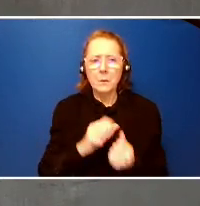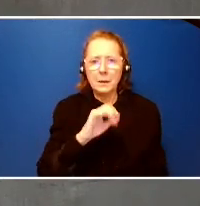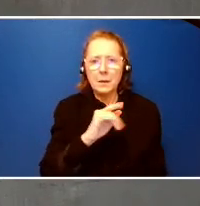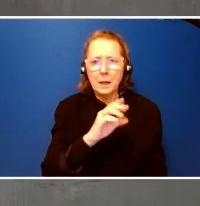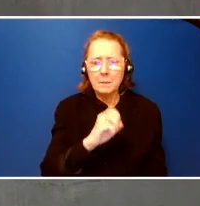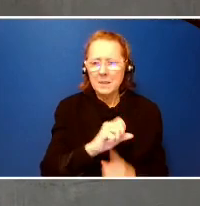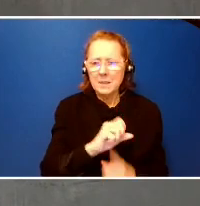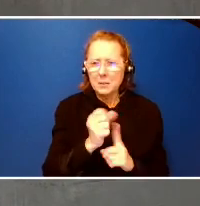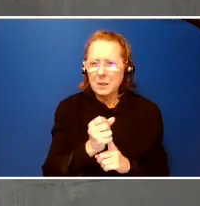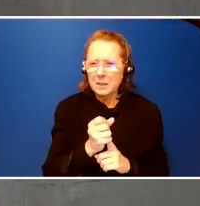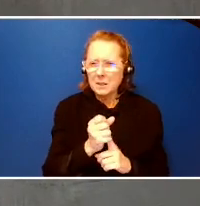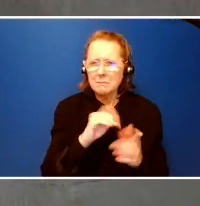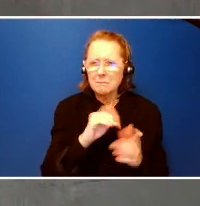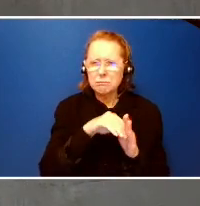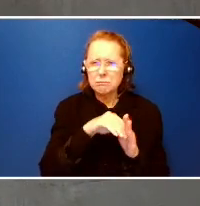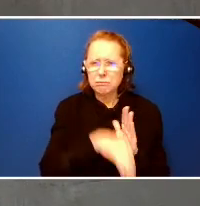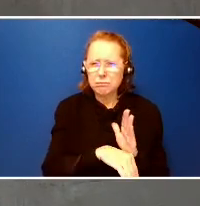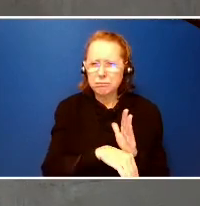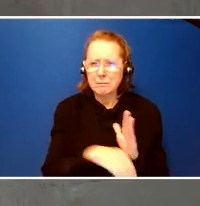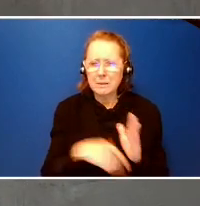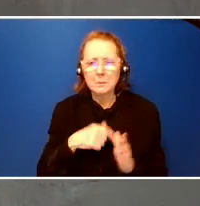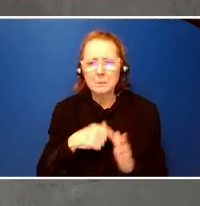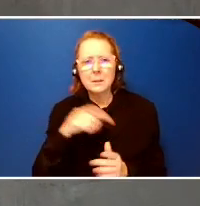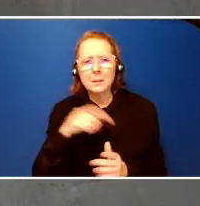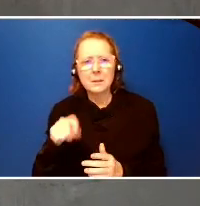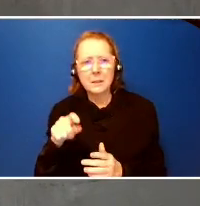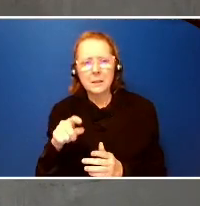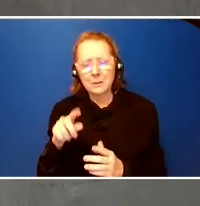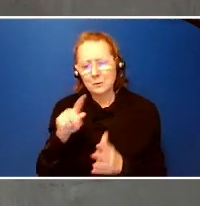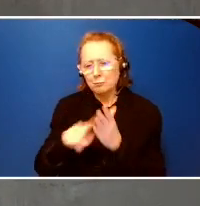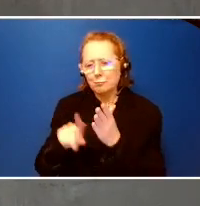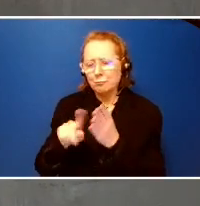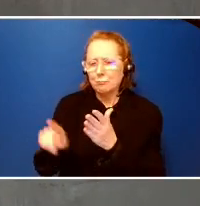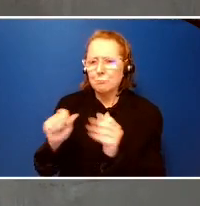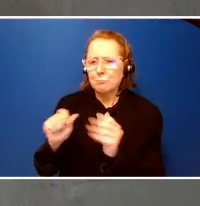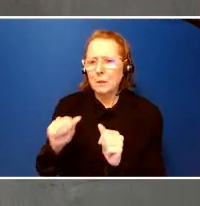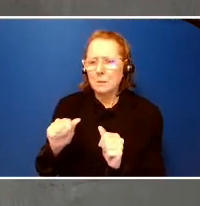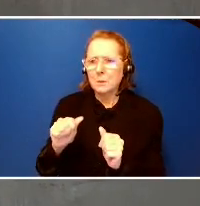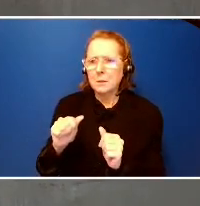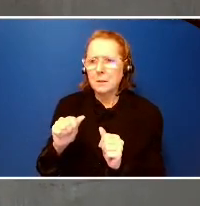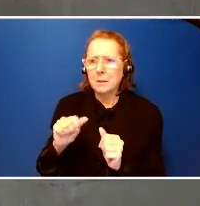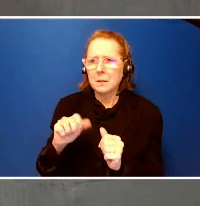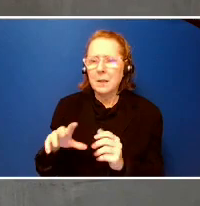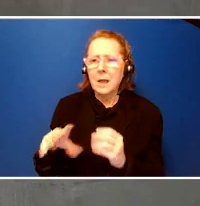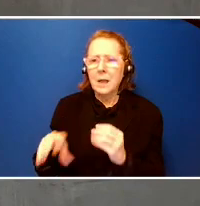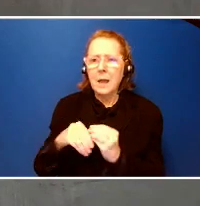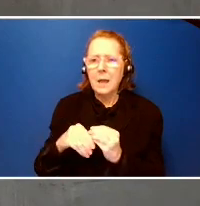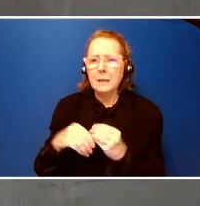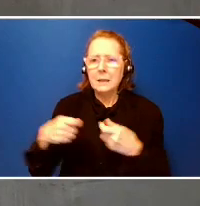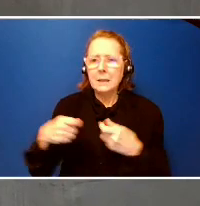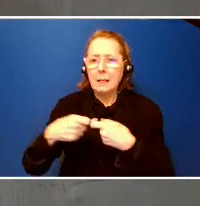way it is, we certainly also need to look into the possibility of electrification of this project.